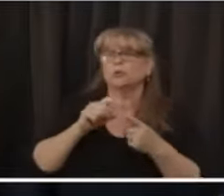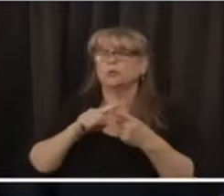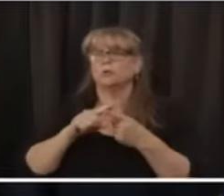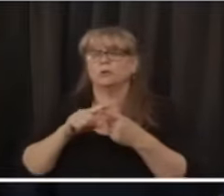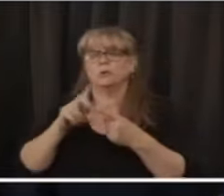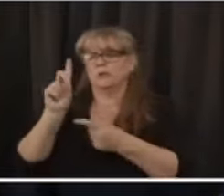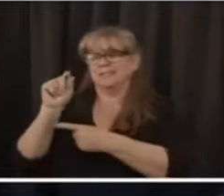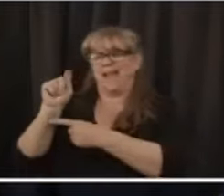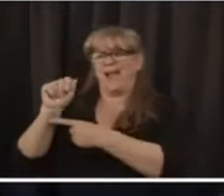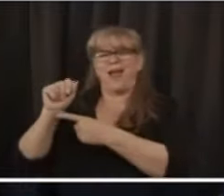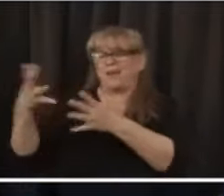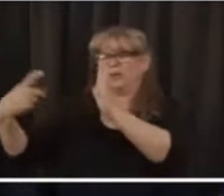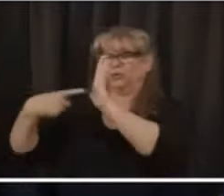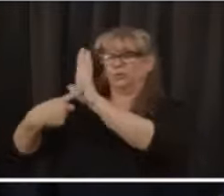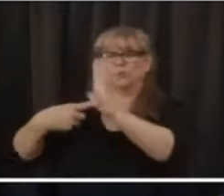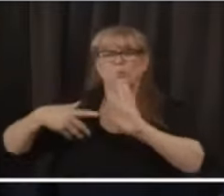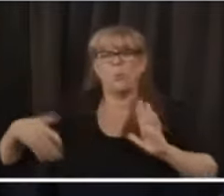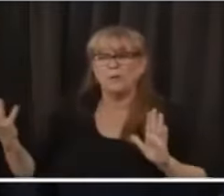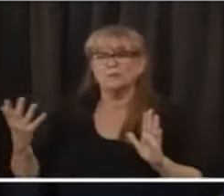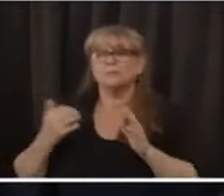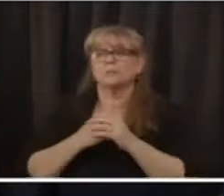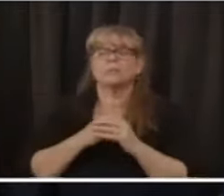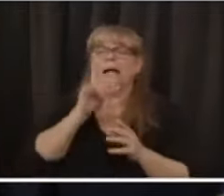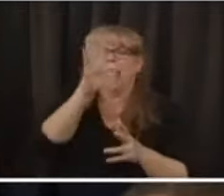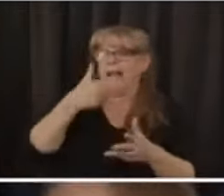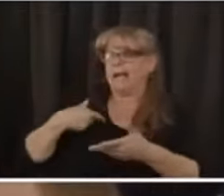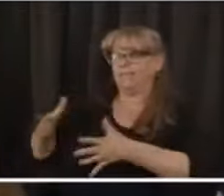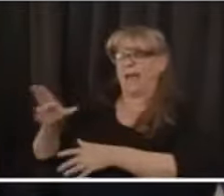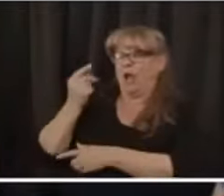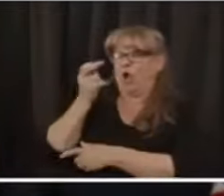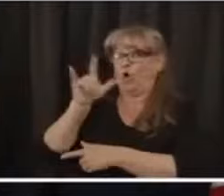it's more of a medical question, so I'll go to Dr. Herlihy.